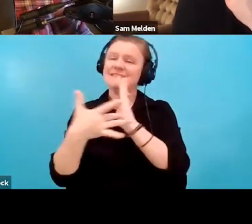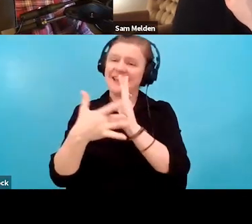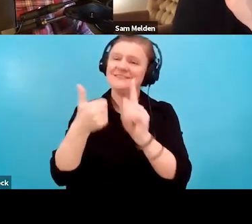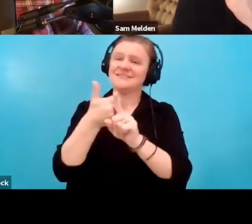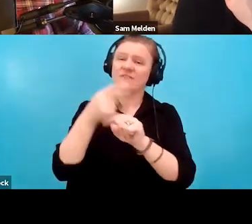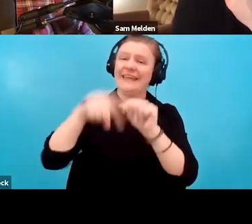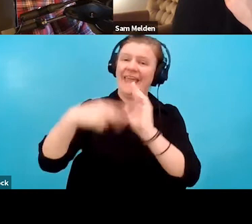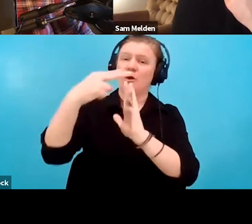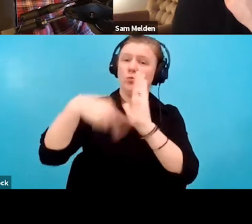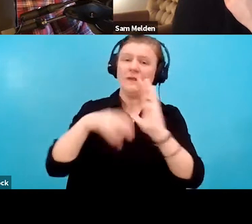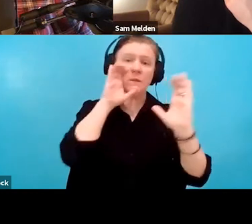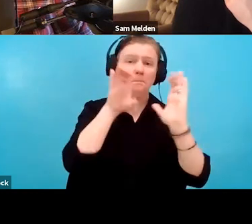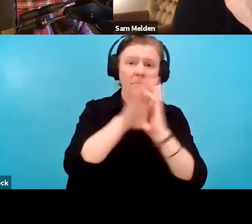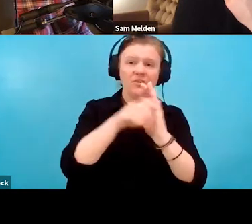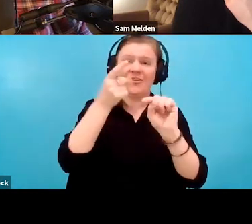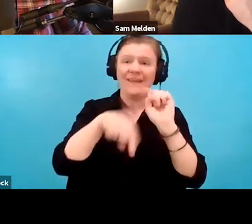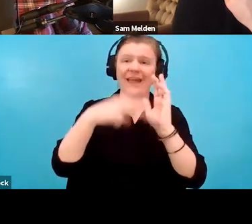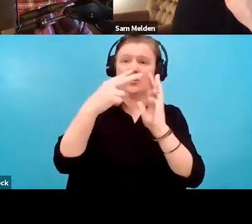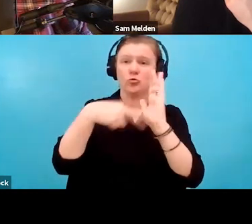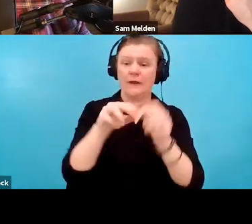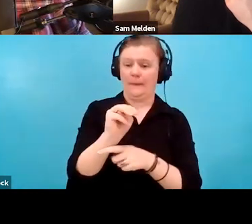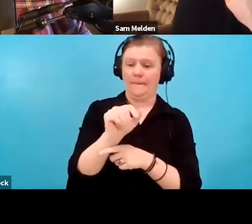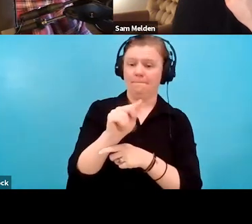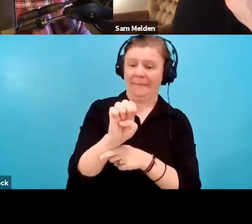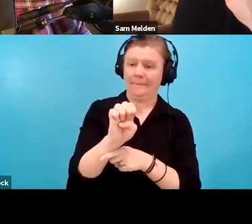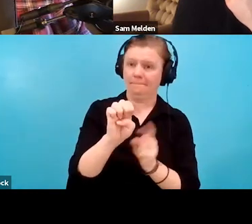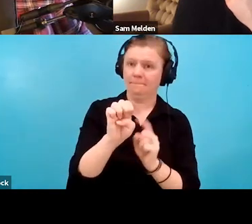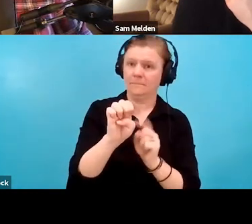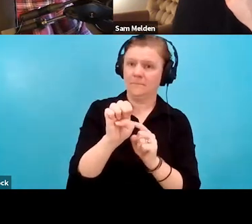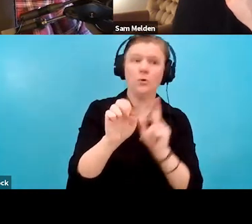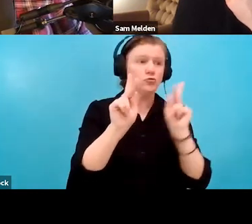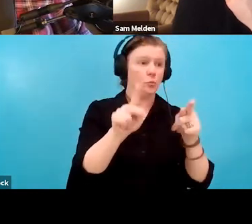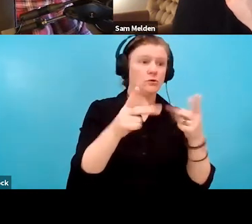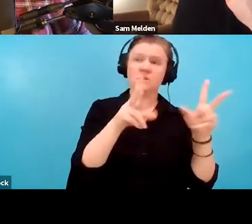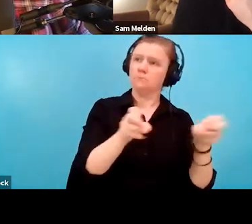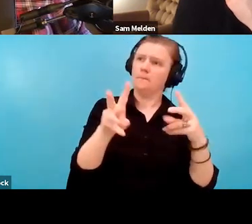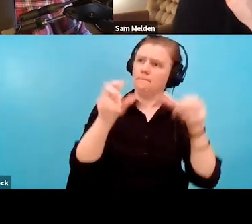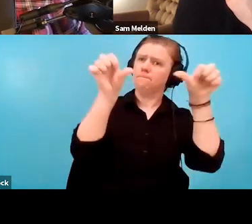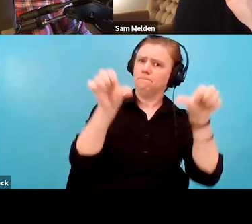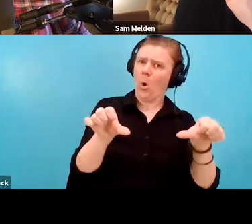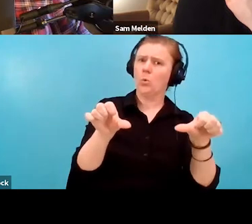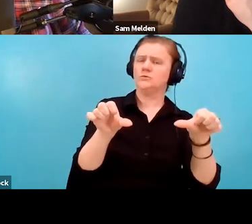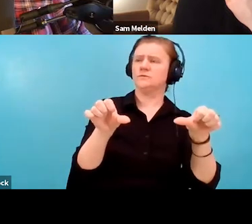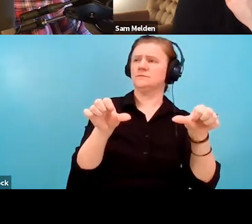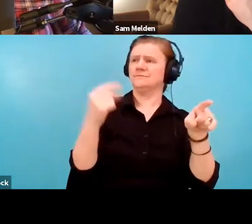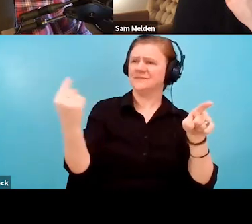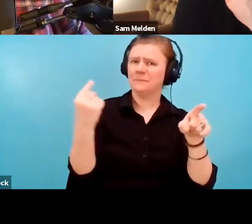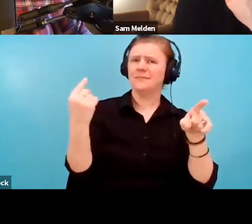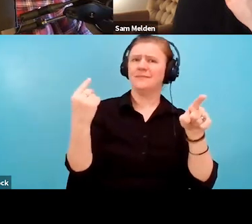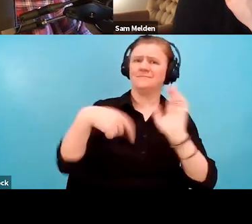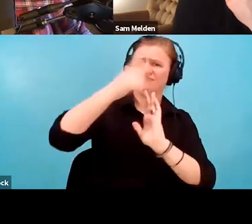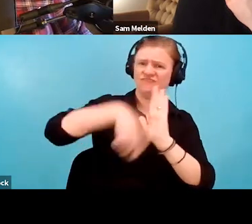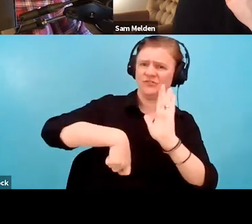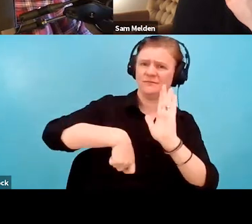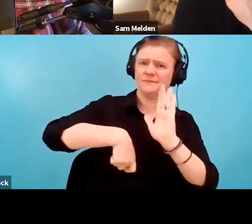So you had a situation where someone was earnestly trying to share a message, right? Like they'd gone to the trouble of writing it down, but